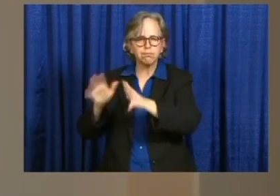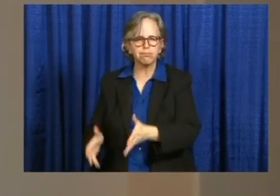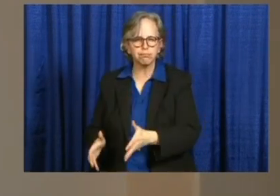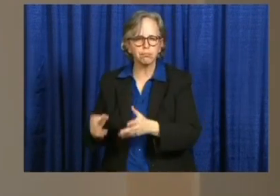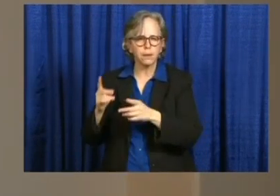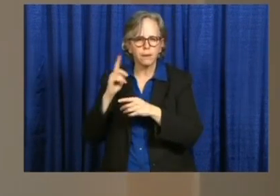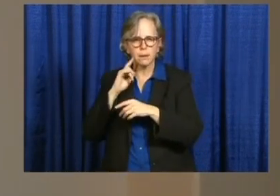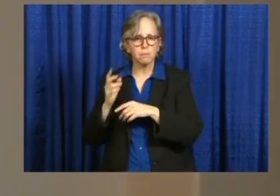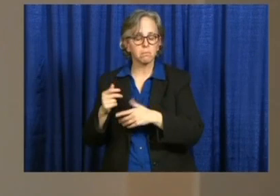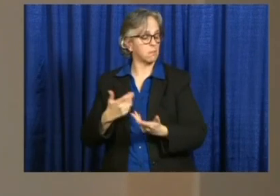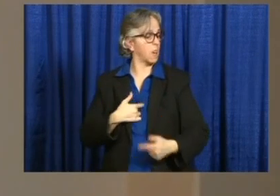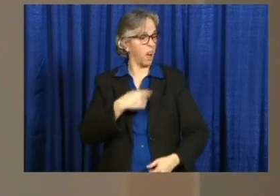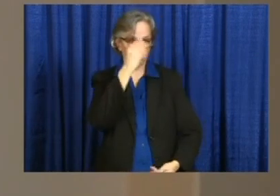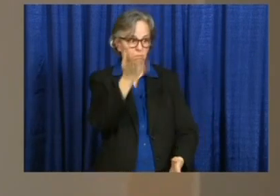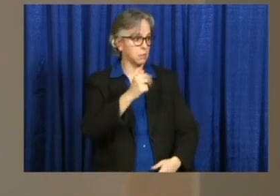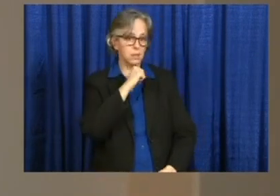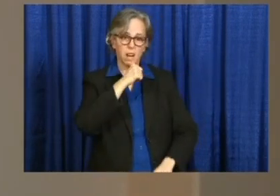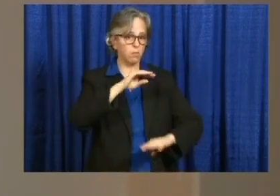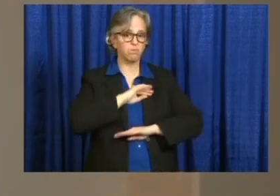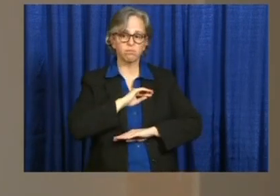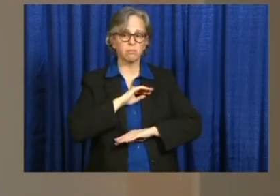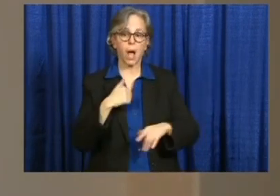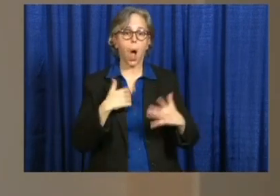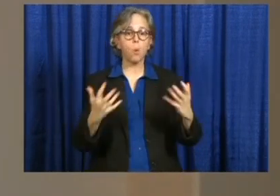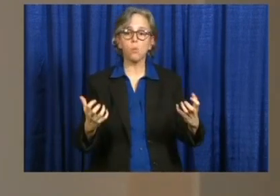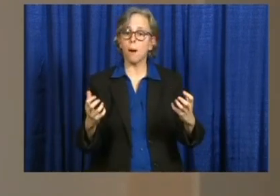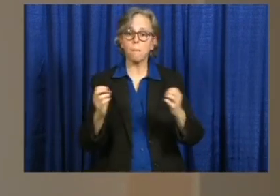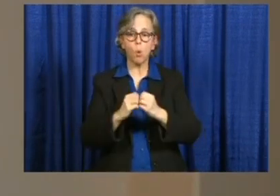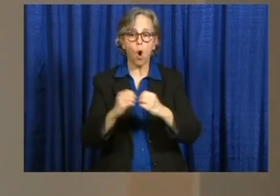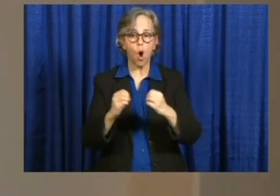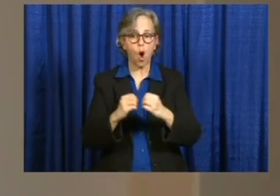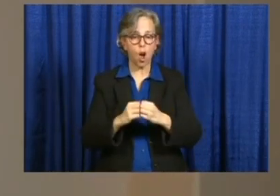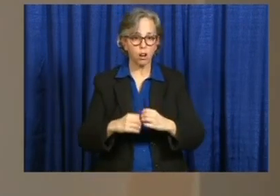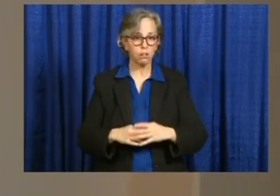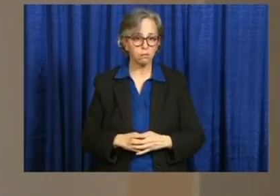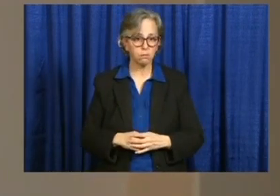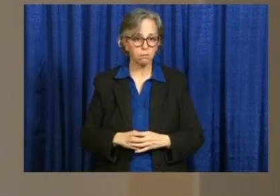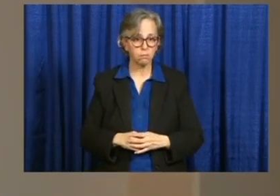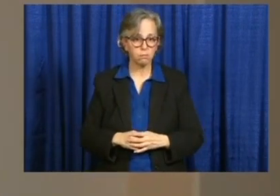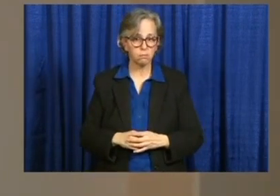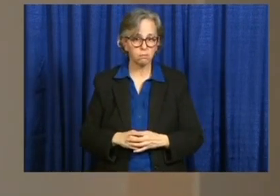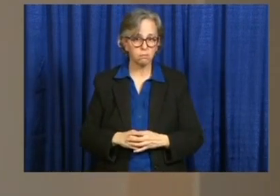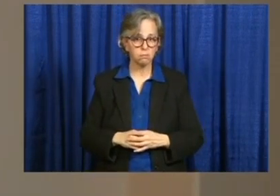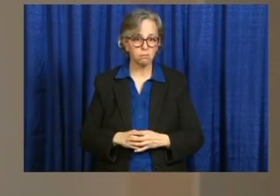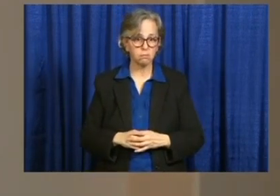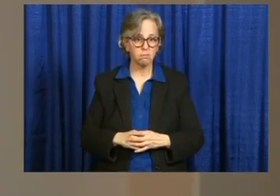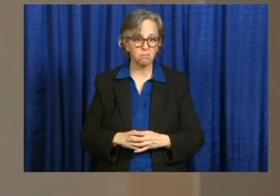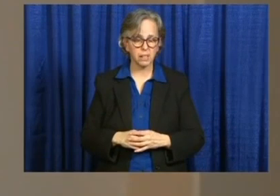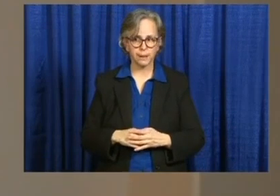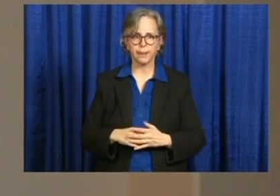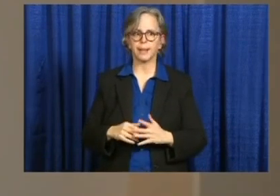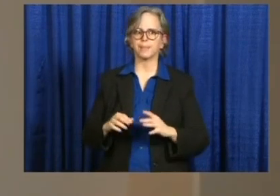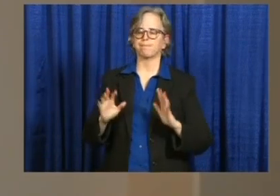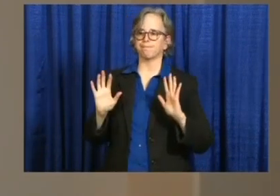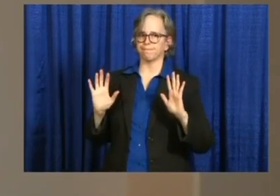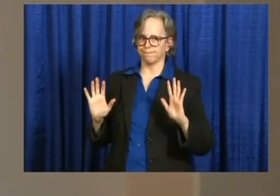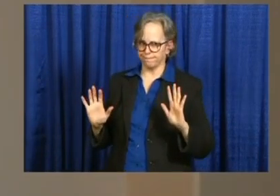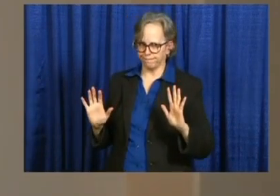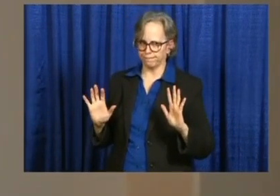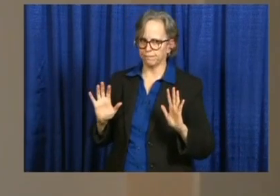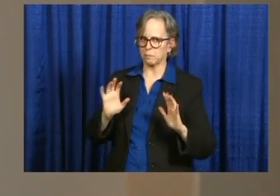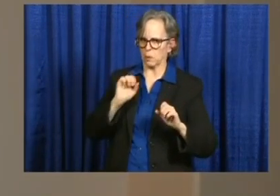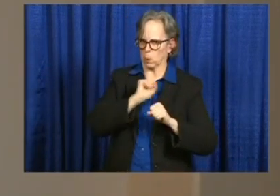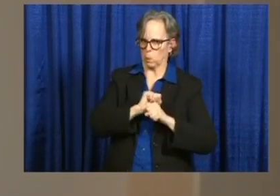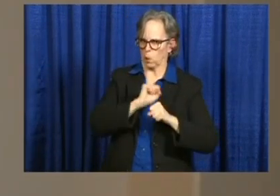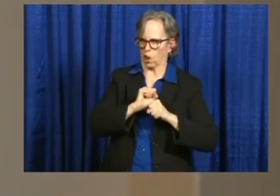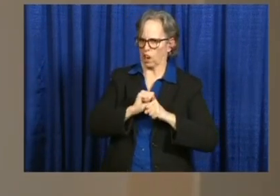We got to do more. And I was reassured that the vendors are adding capacity so we can